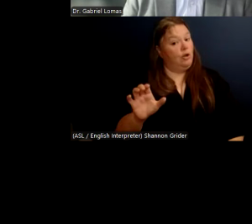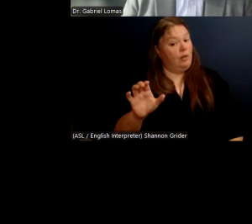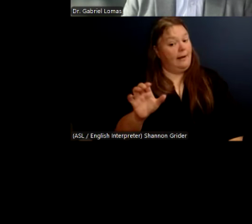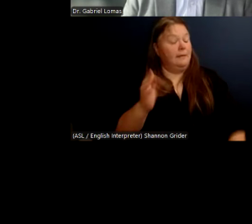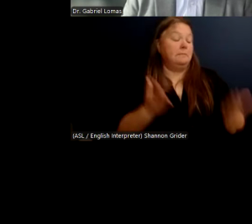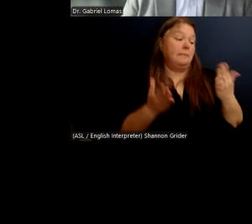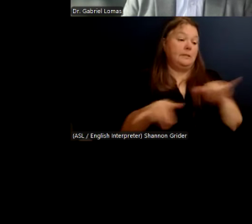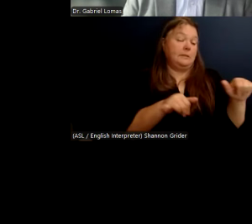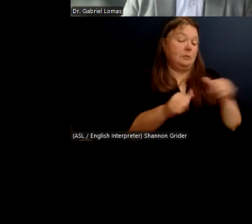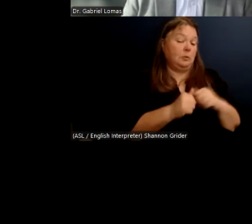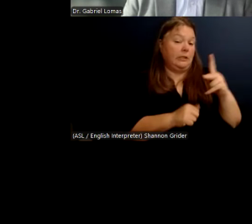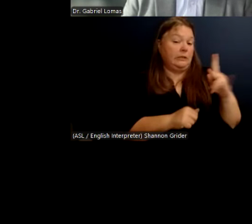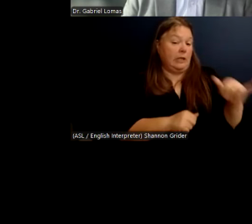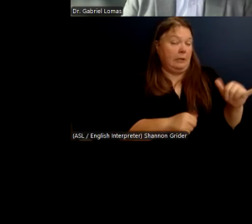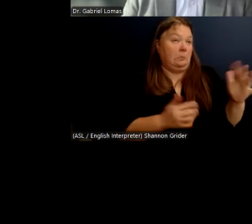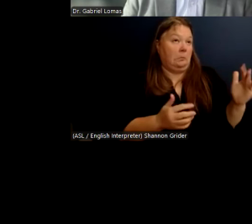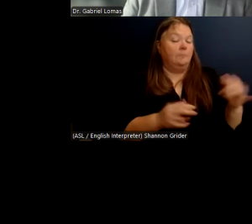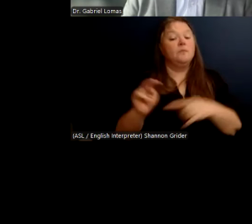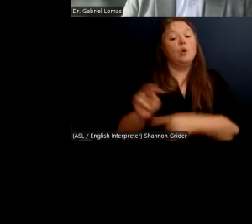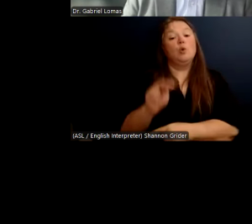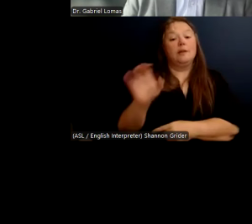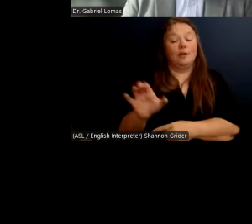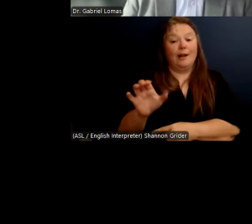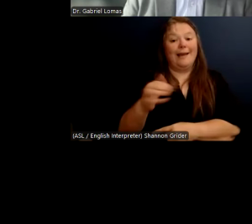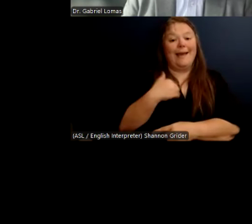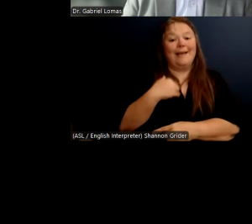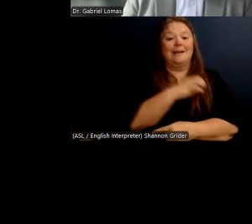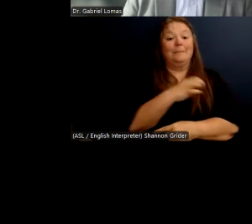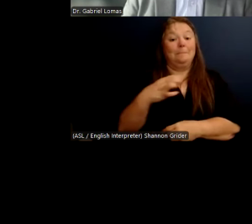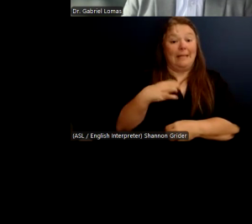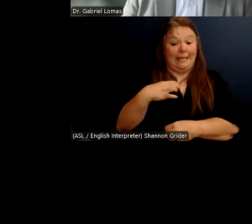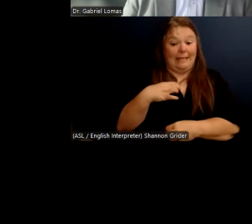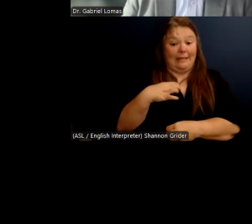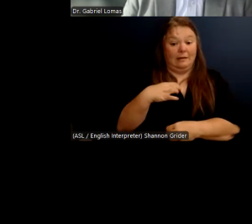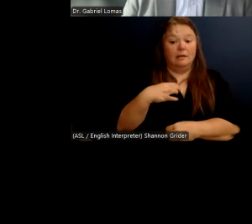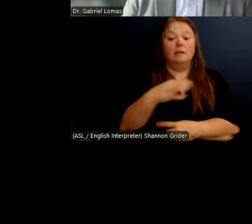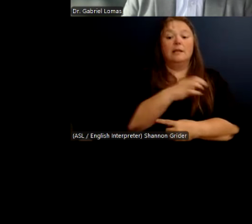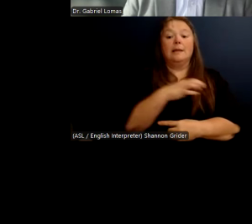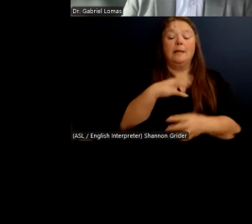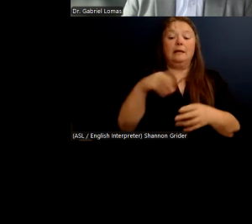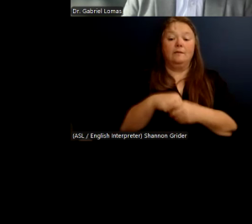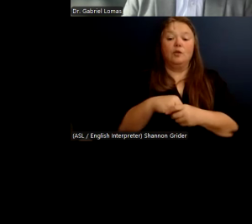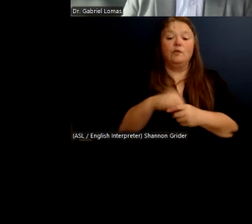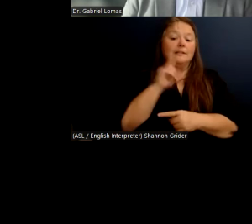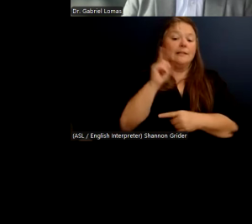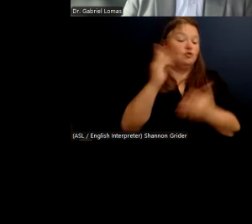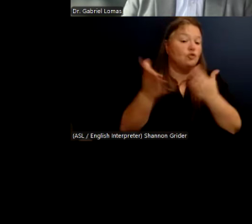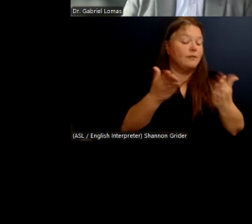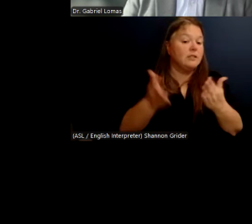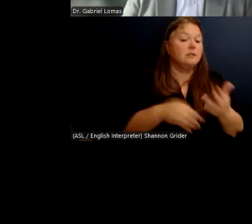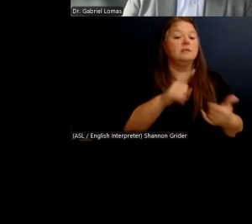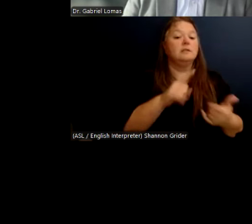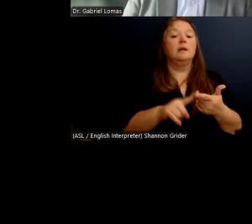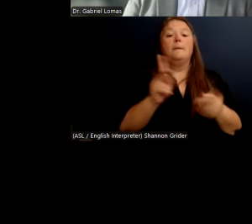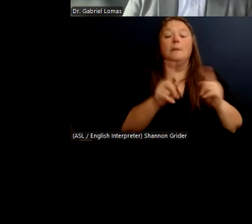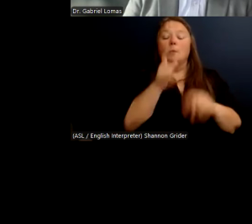in Kentucky, they have actually a committee made up of deaf services, people who work in the